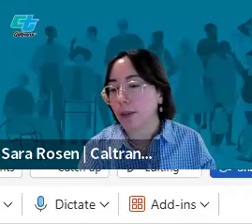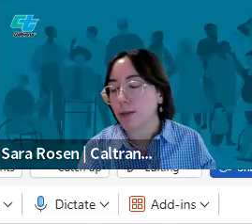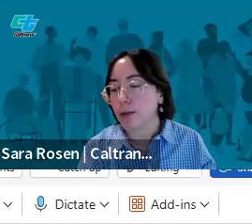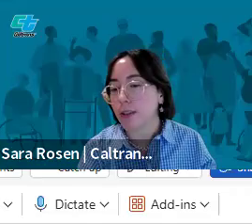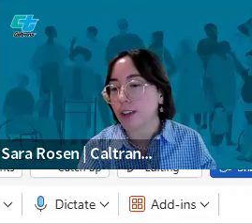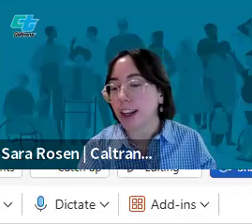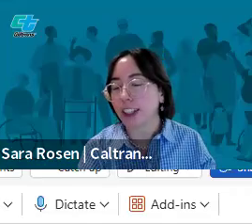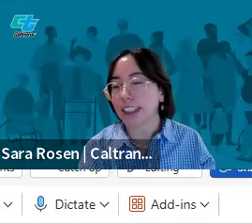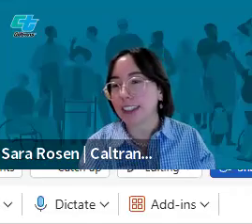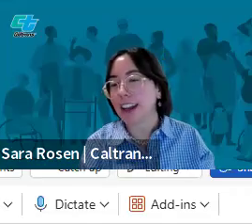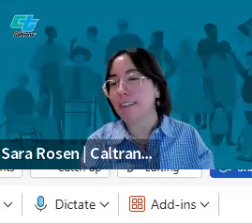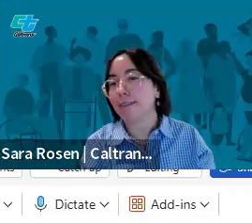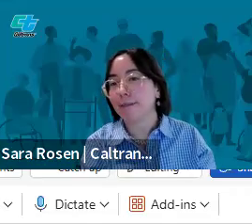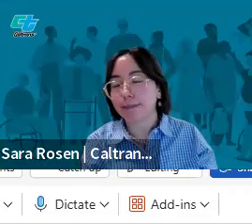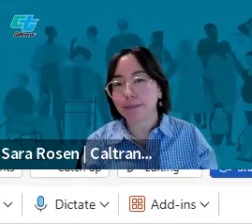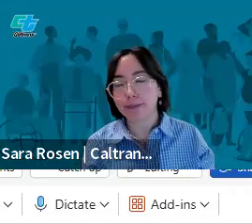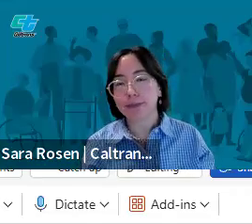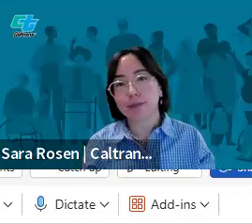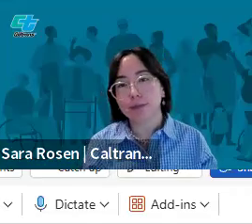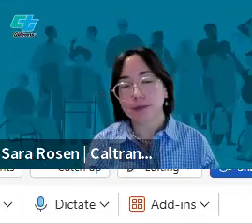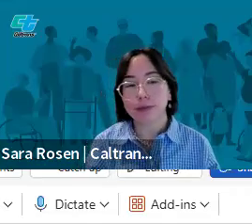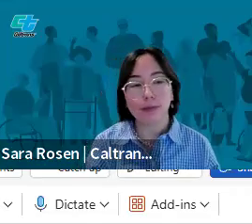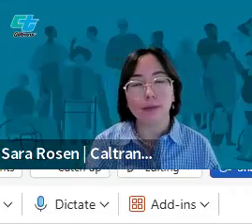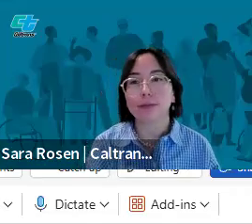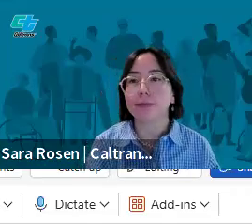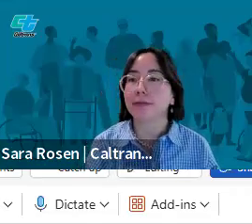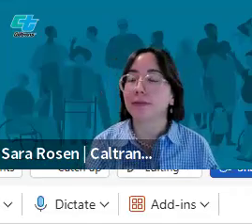additions to chapter 4 for Caltrans staff?